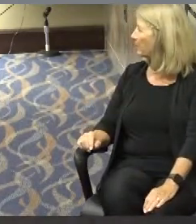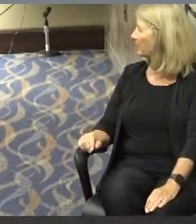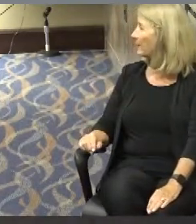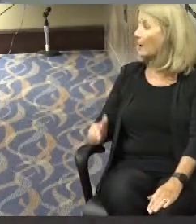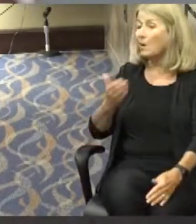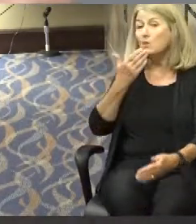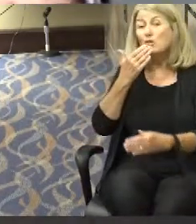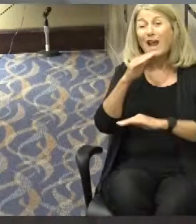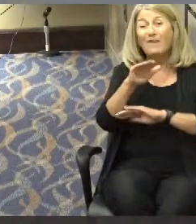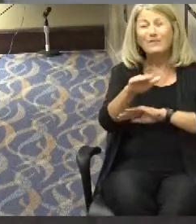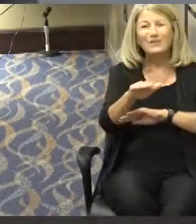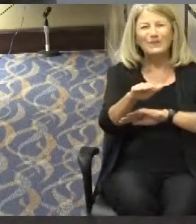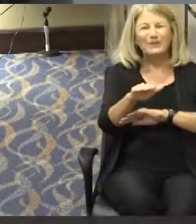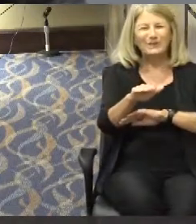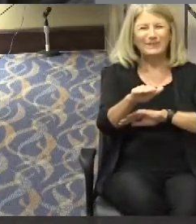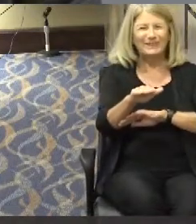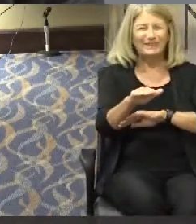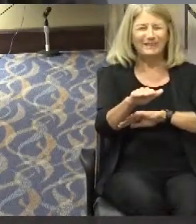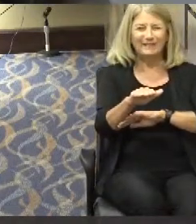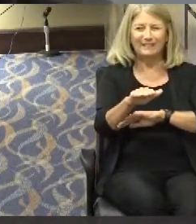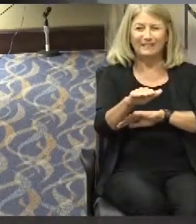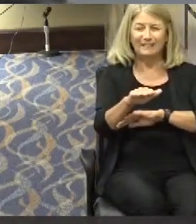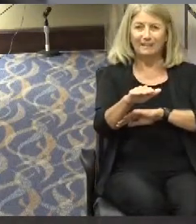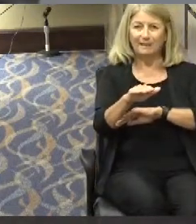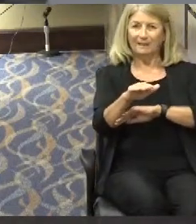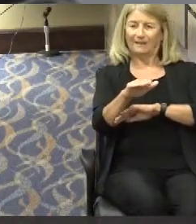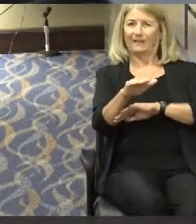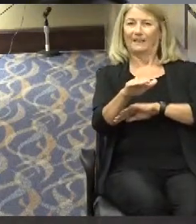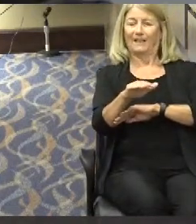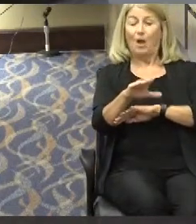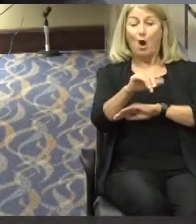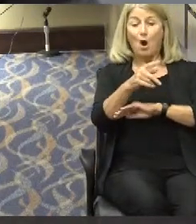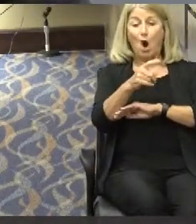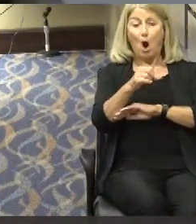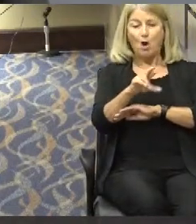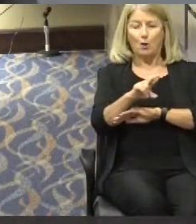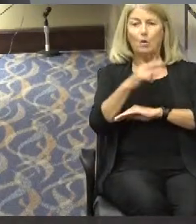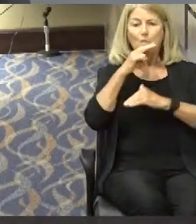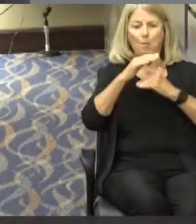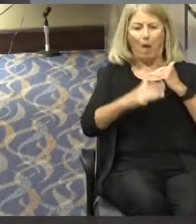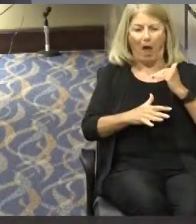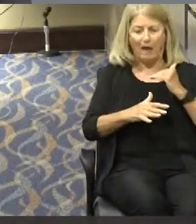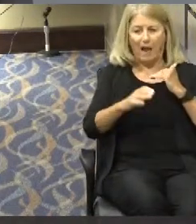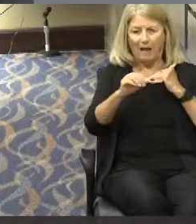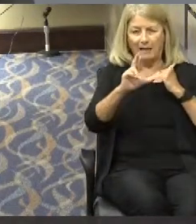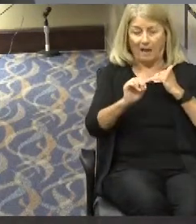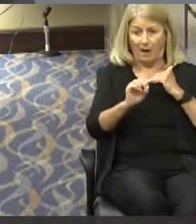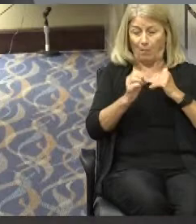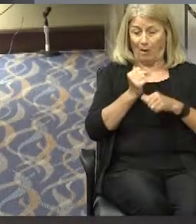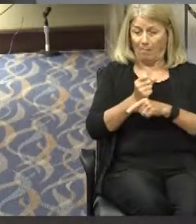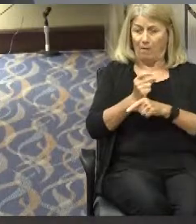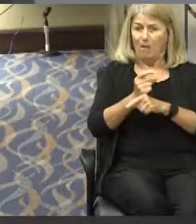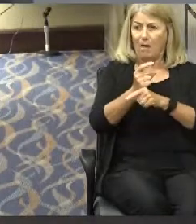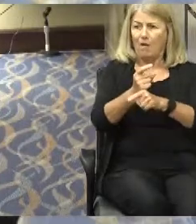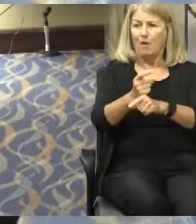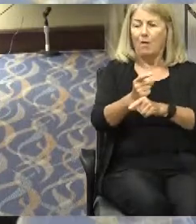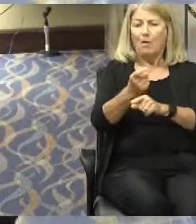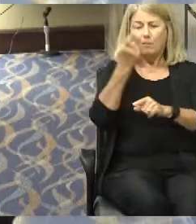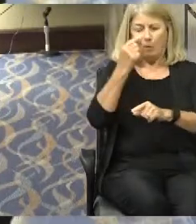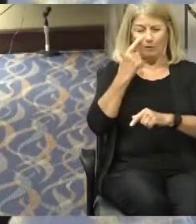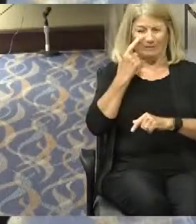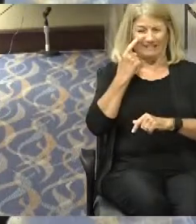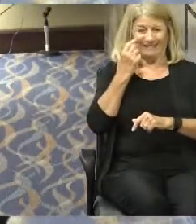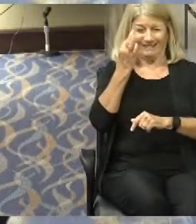Good afternoon. I'm with Carter Blood Care, and every year for the past 9